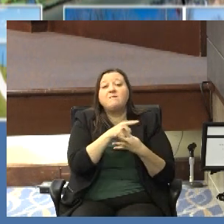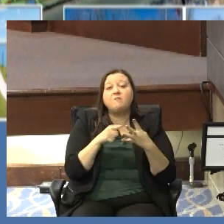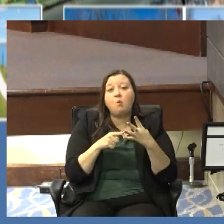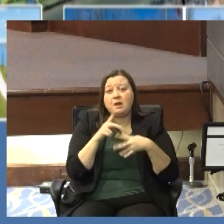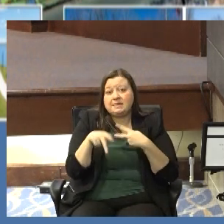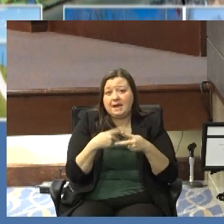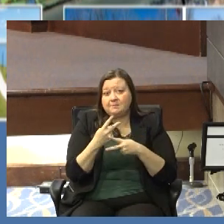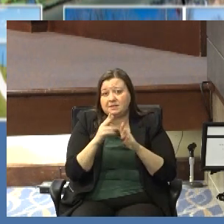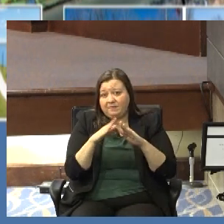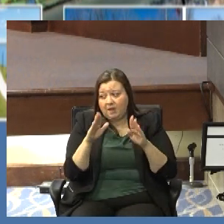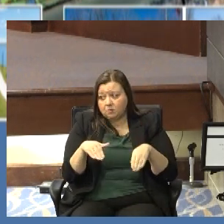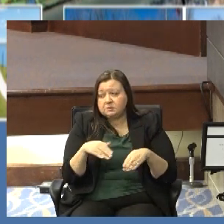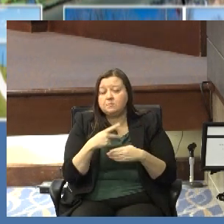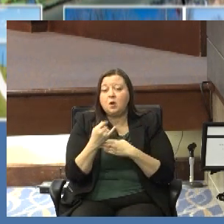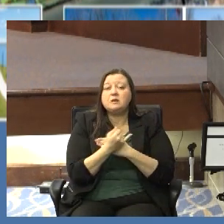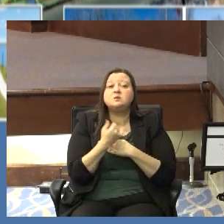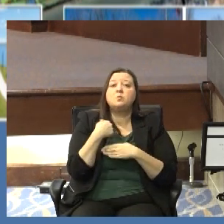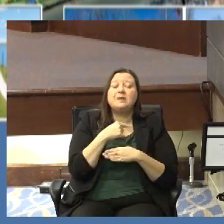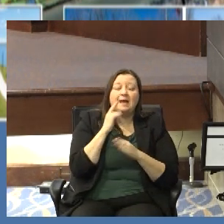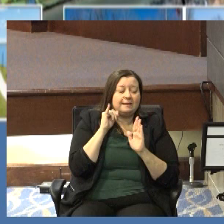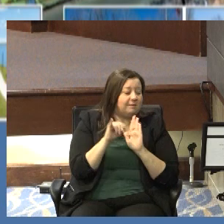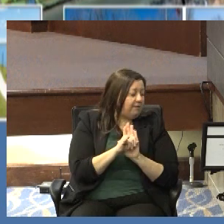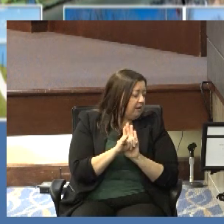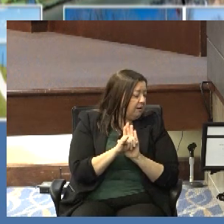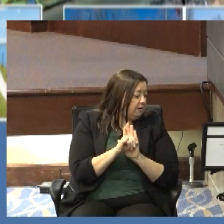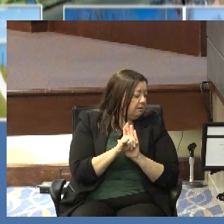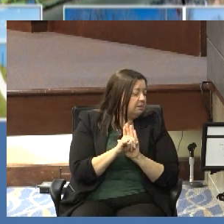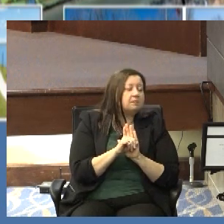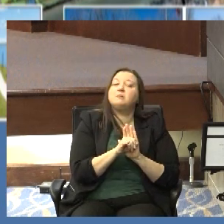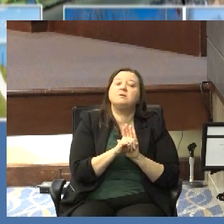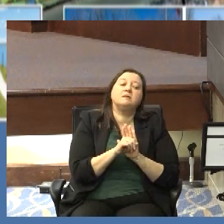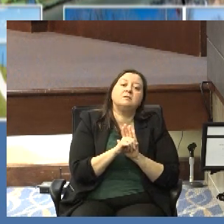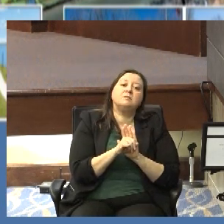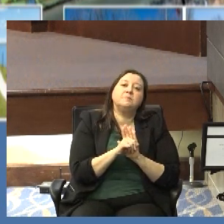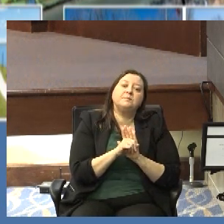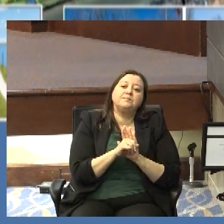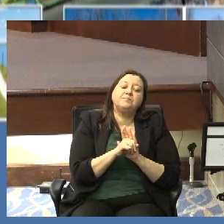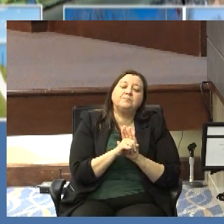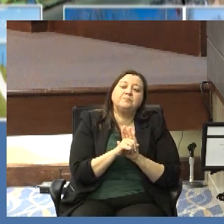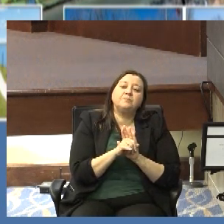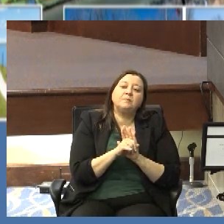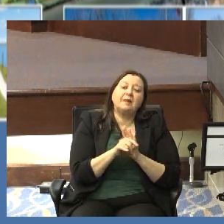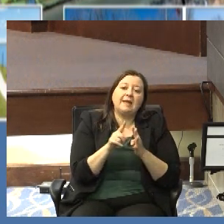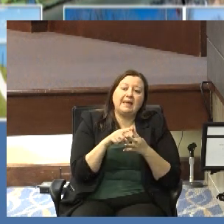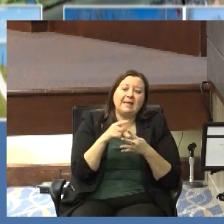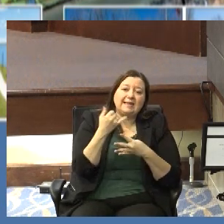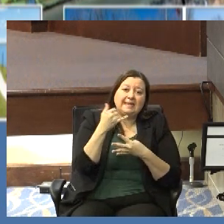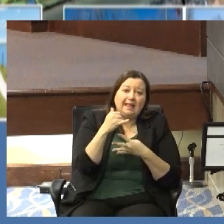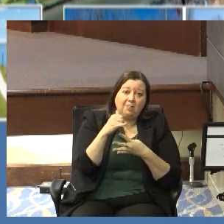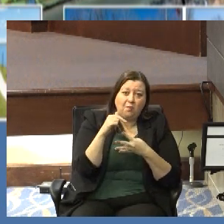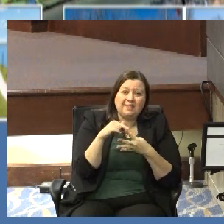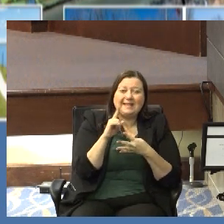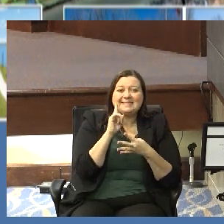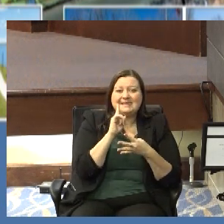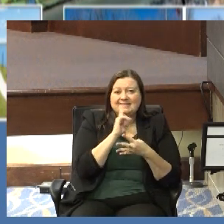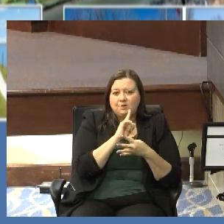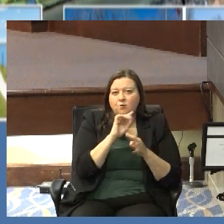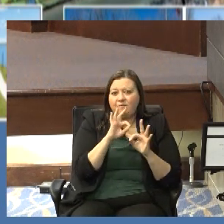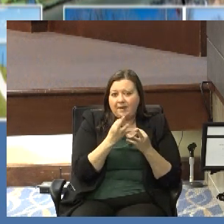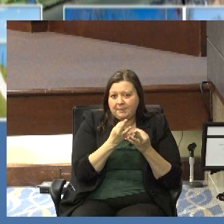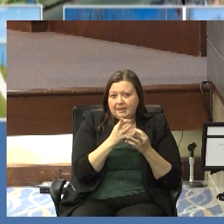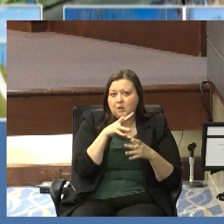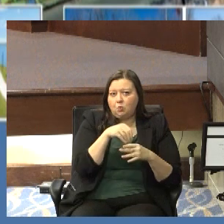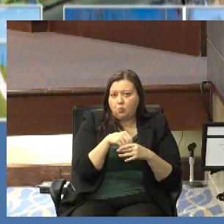housing product that are identified in the overlay and design book. The yellow area is our single family, and that